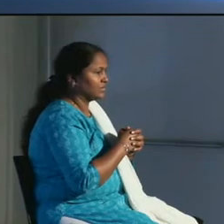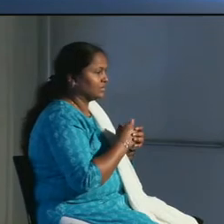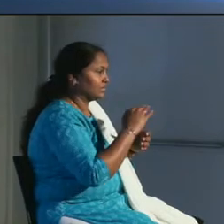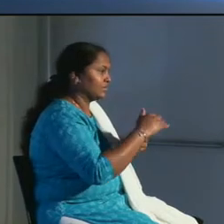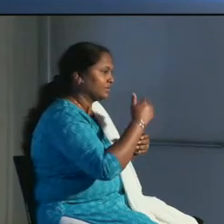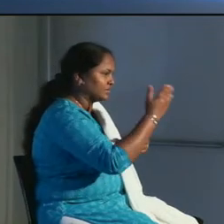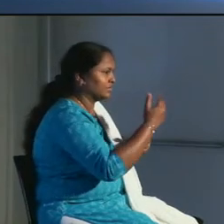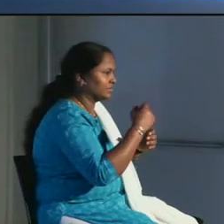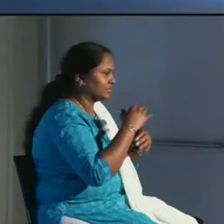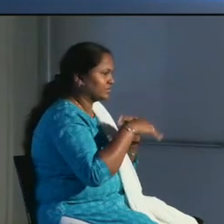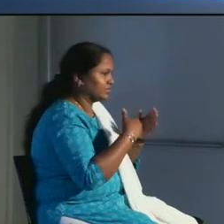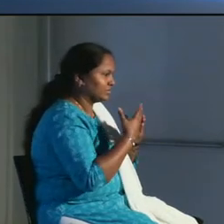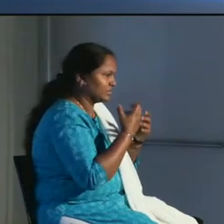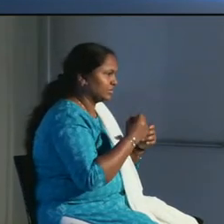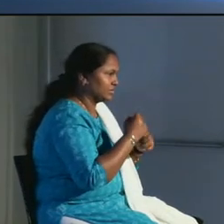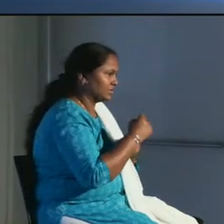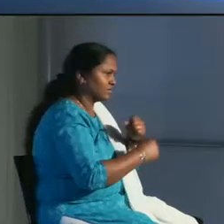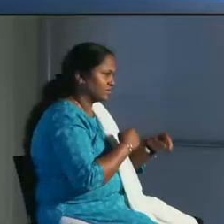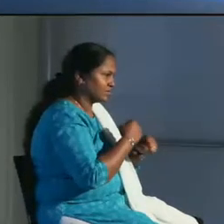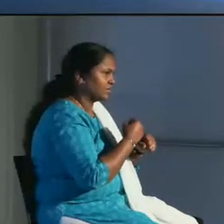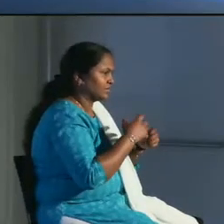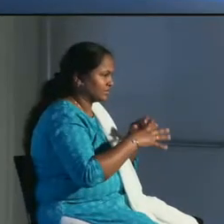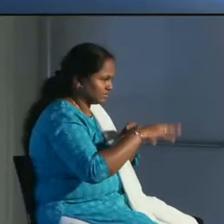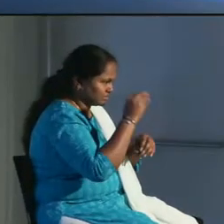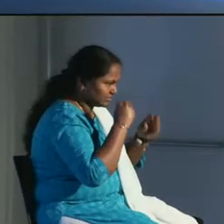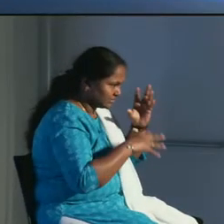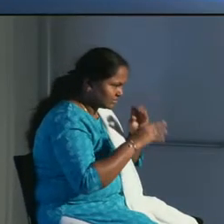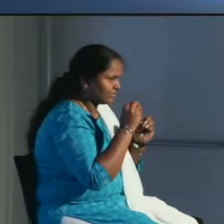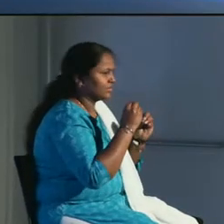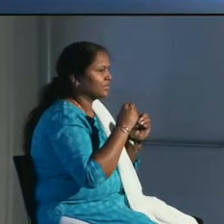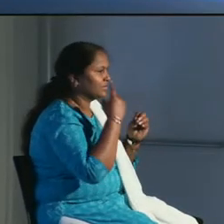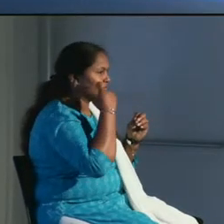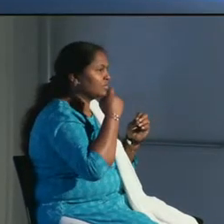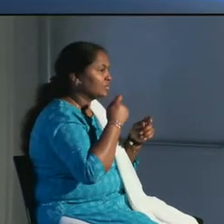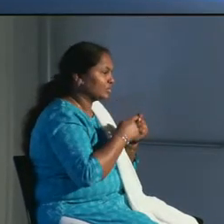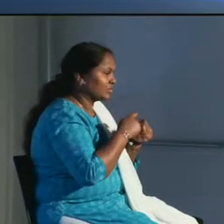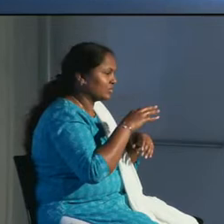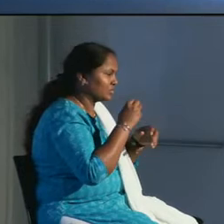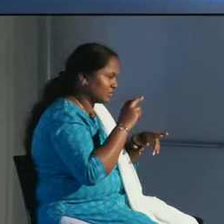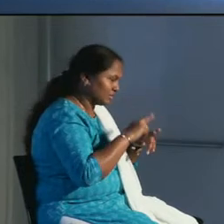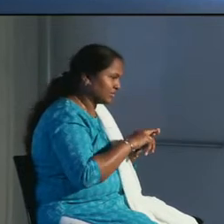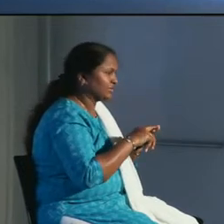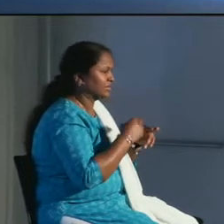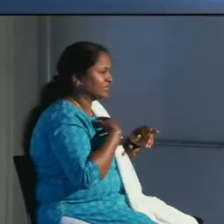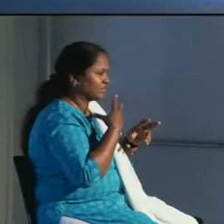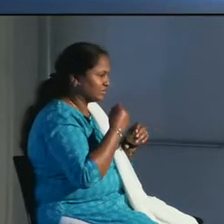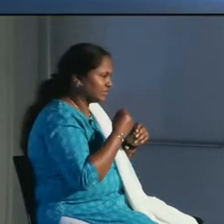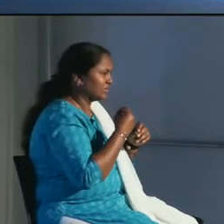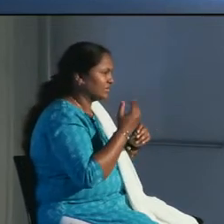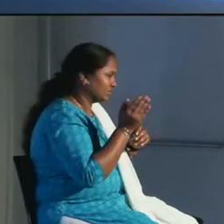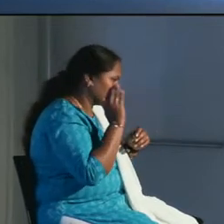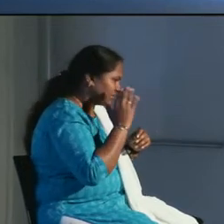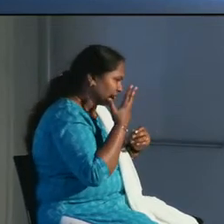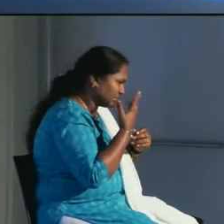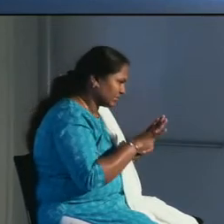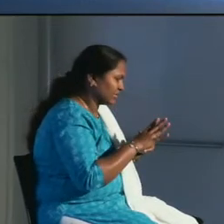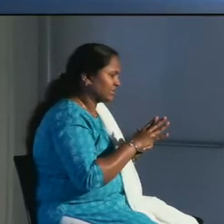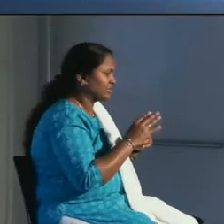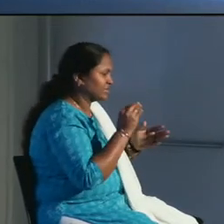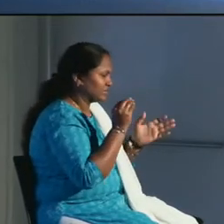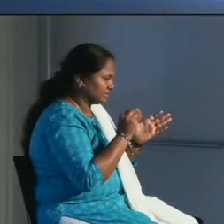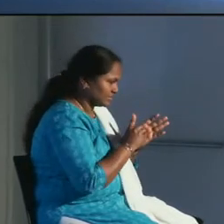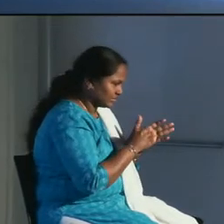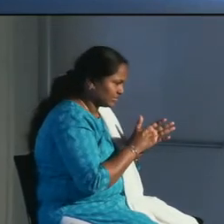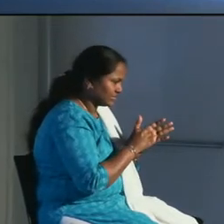And over the years, my learning has come from working on the streets. I don't have a style. I don't adhere to any